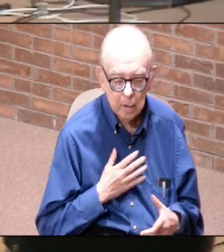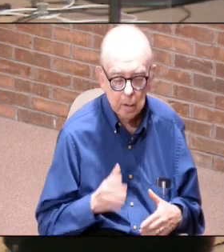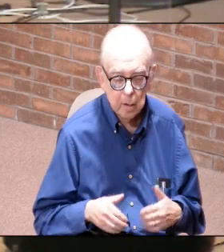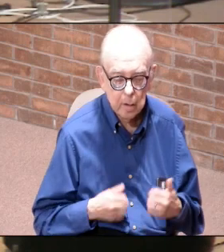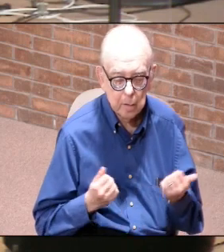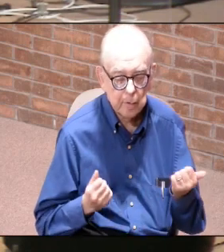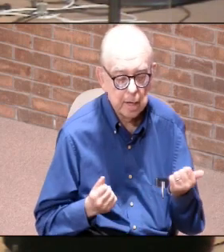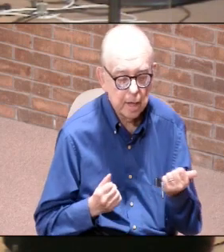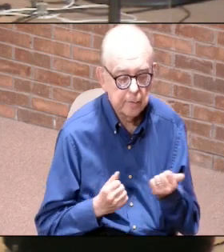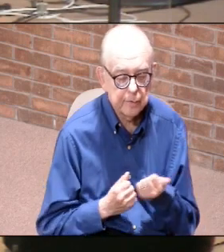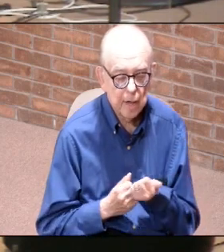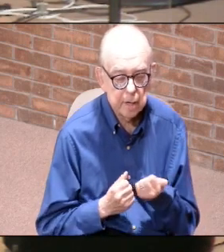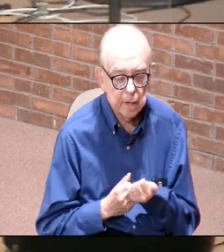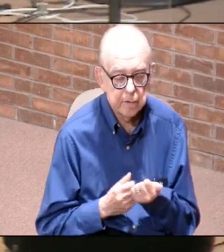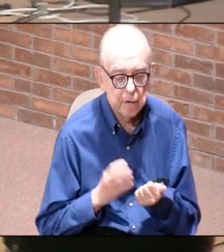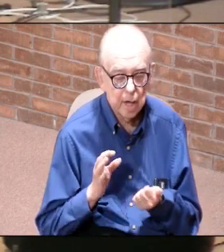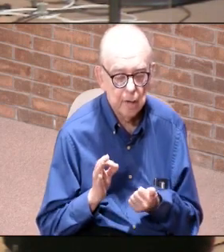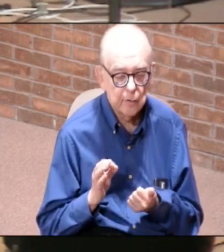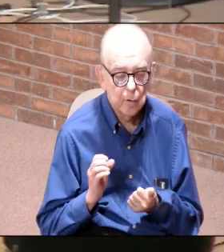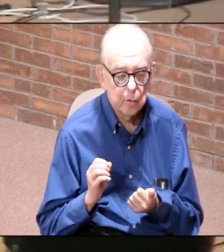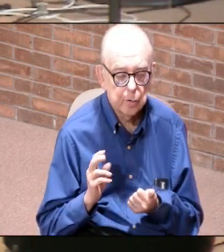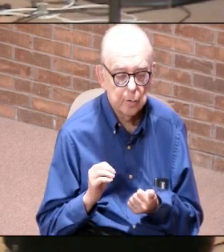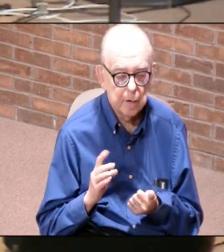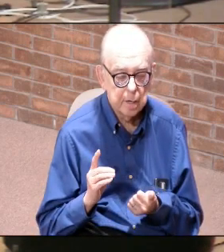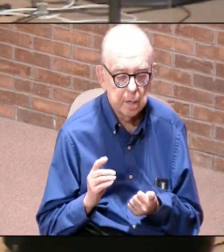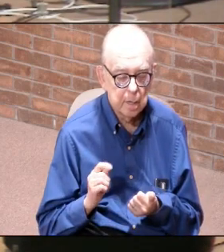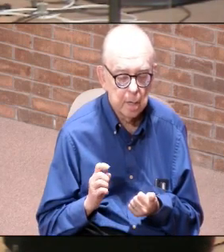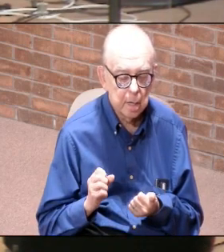life's foundation?